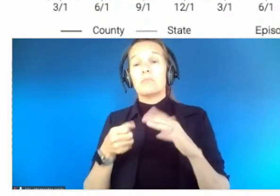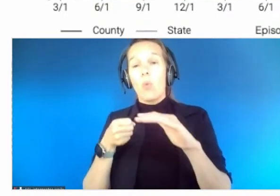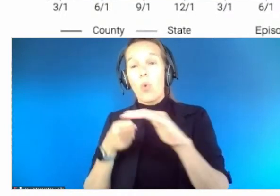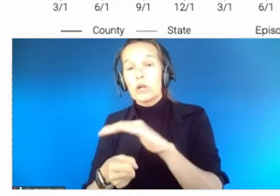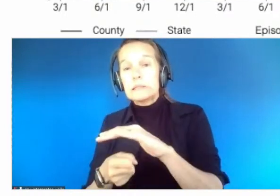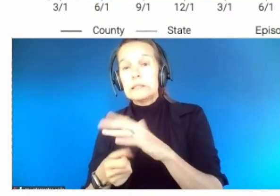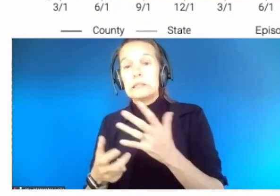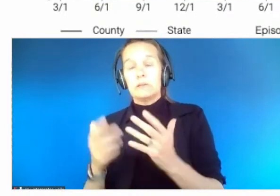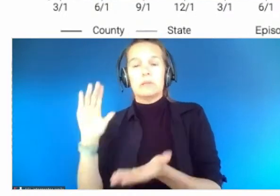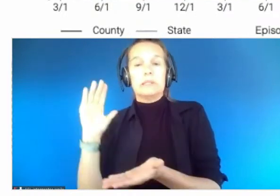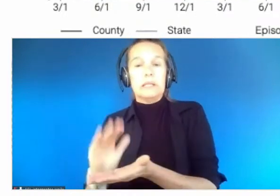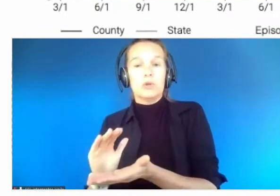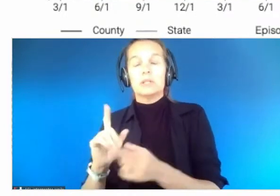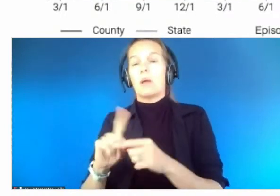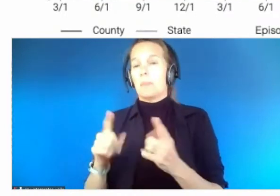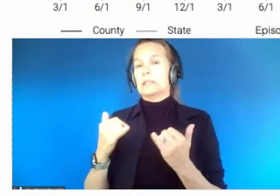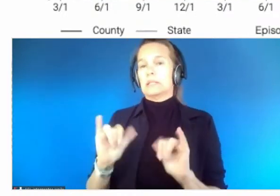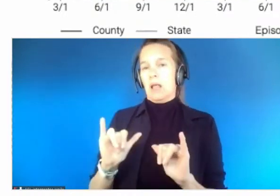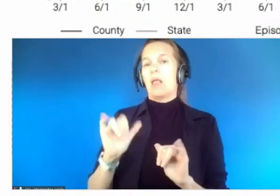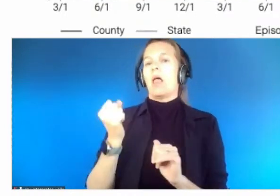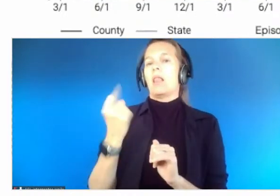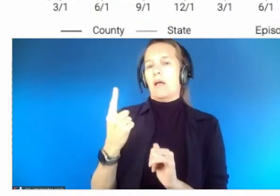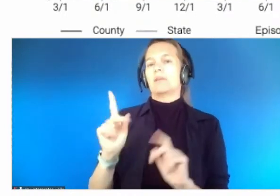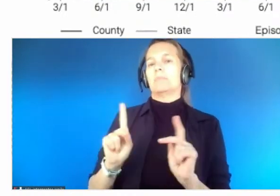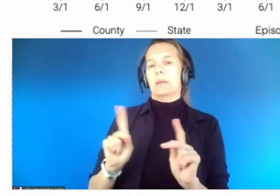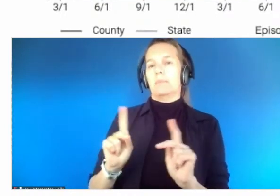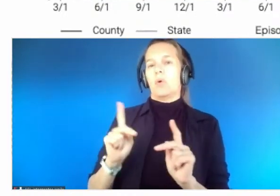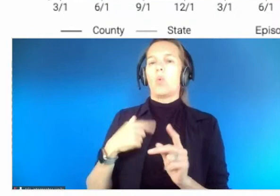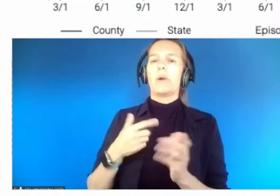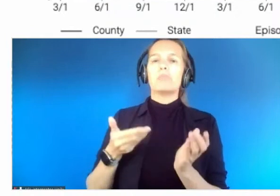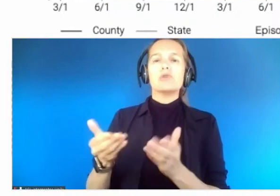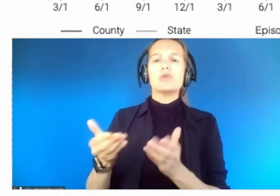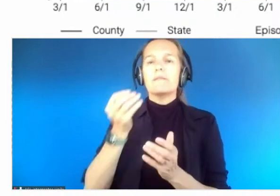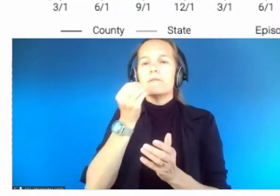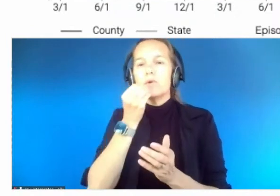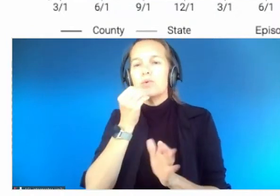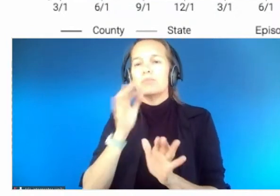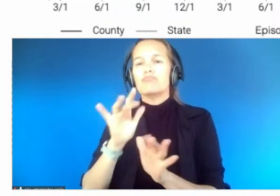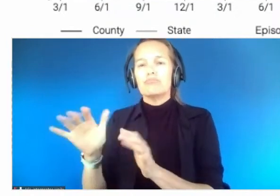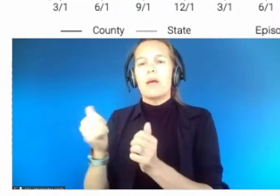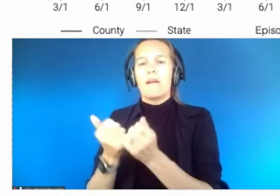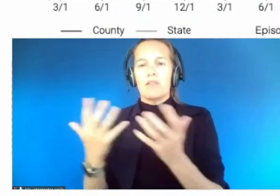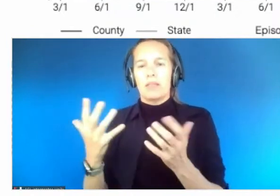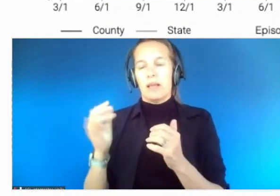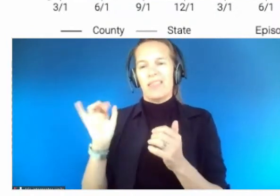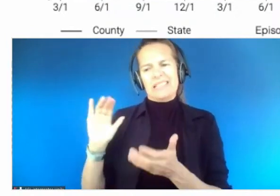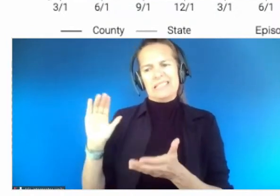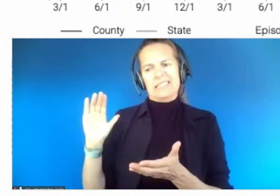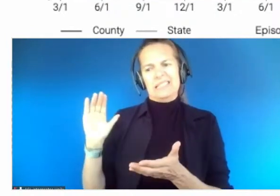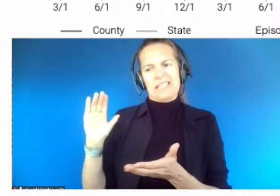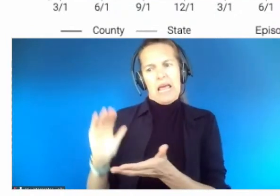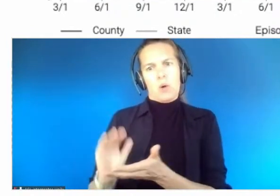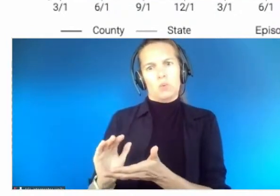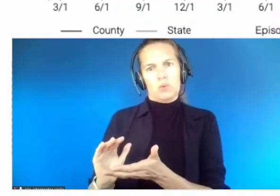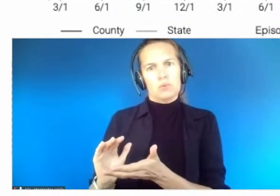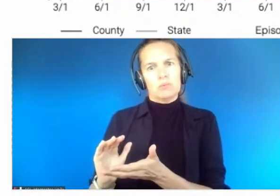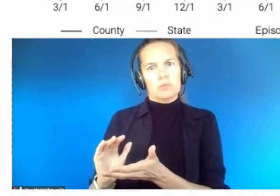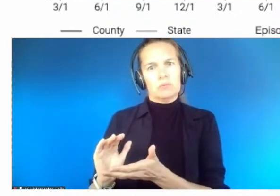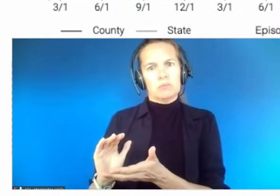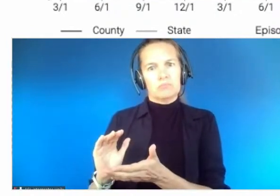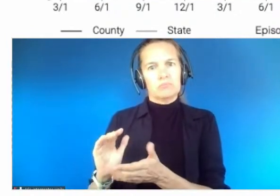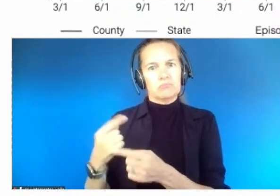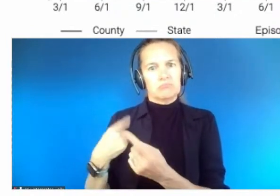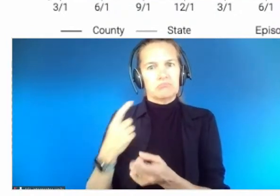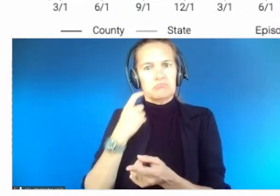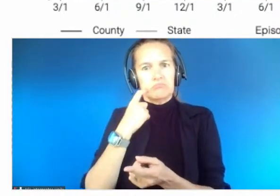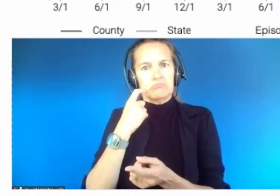and shelter for 11 people in those situations who need it, and that has come down since a few weeks ago. Hospitalizations